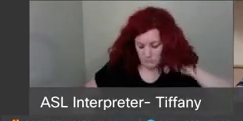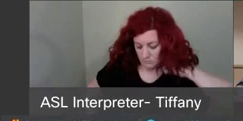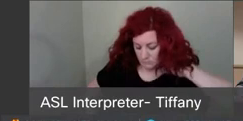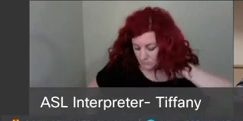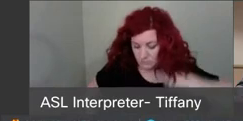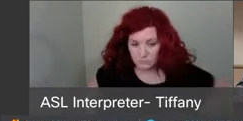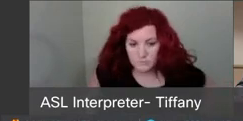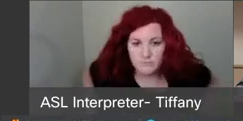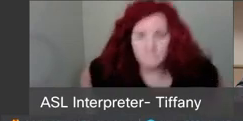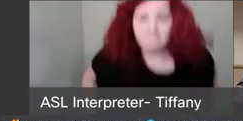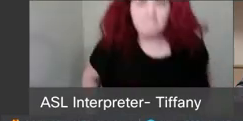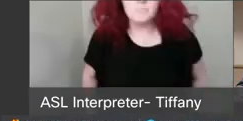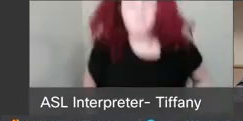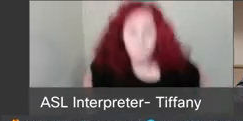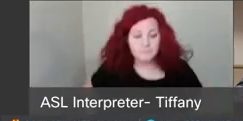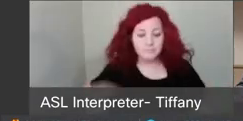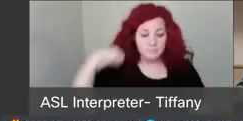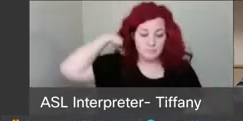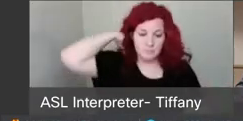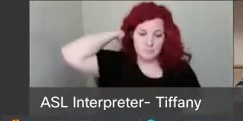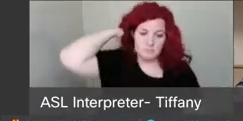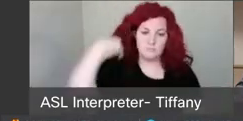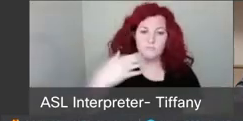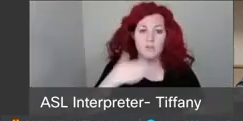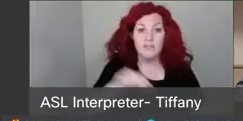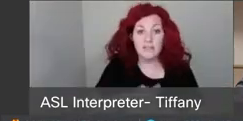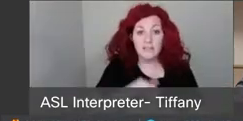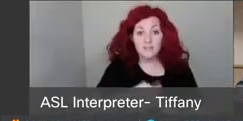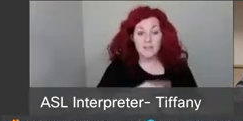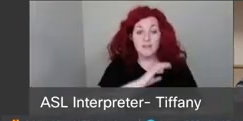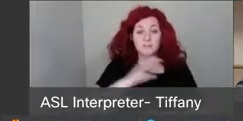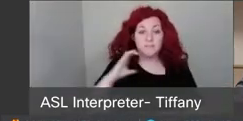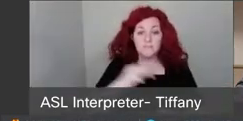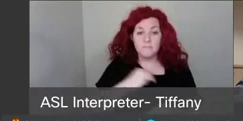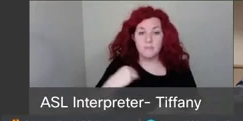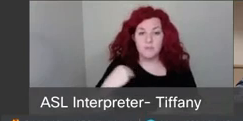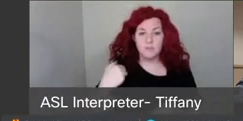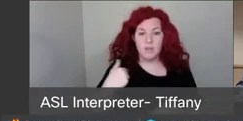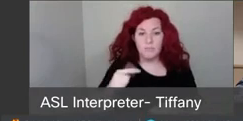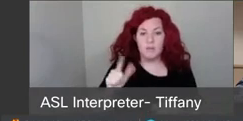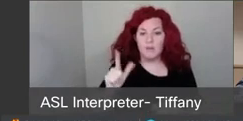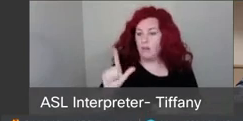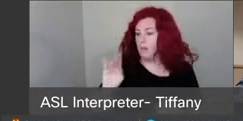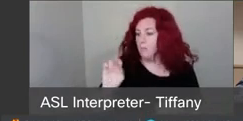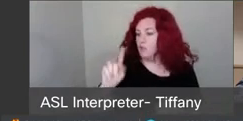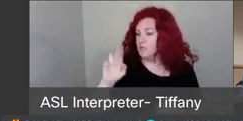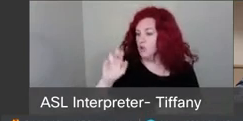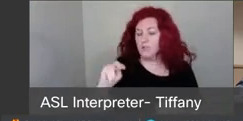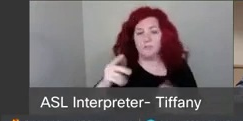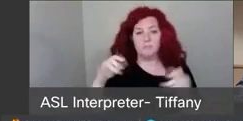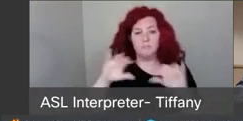Good evening, committee members. My name is Chris Schultz. I'm the precinct committeeman for the Libertarian Party for the Cortez